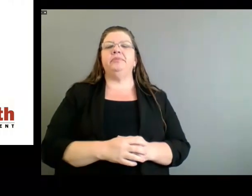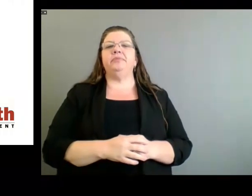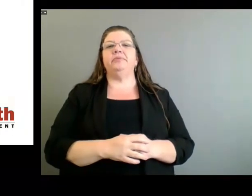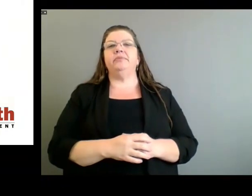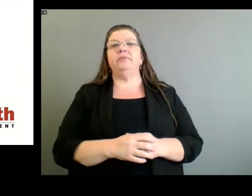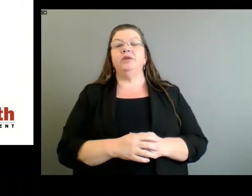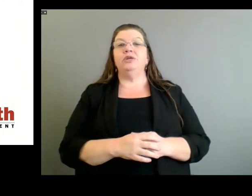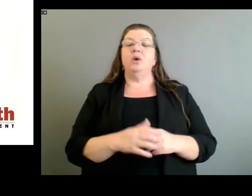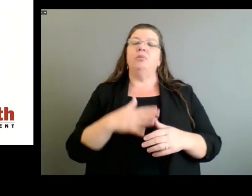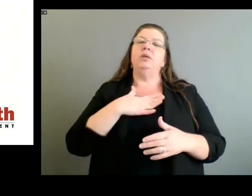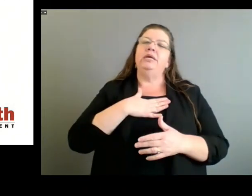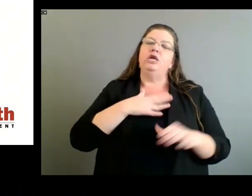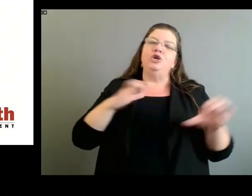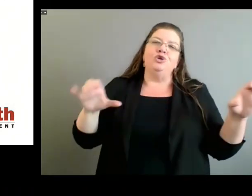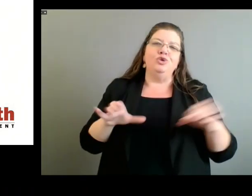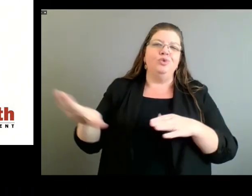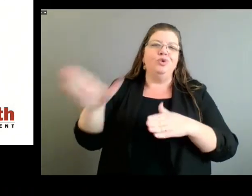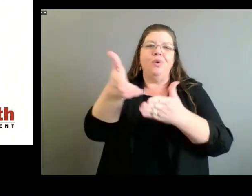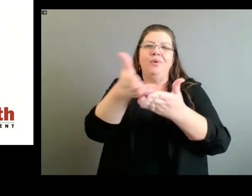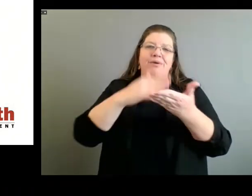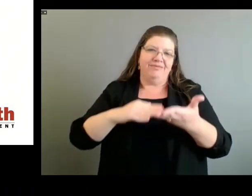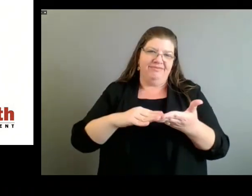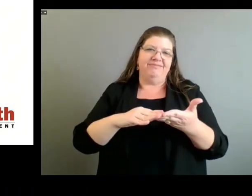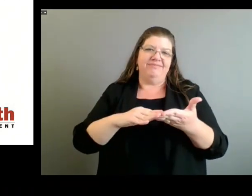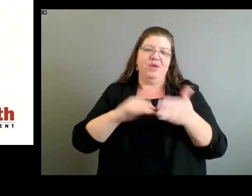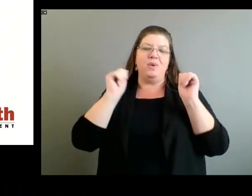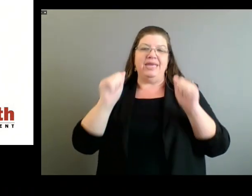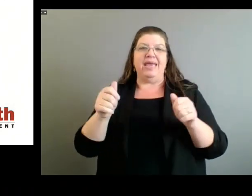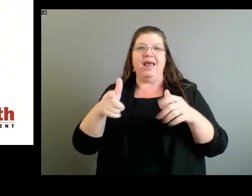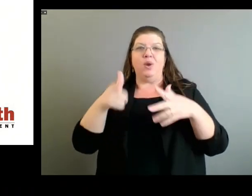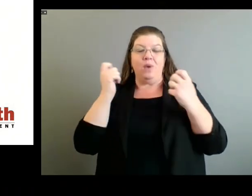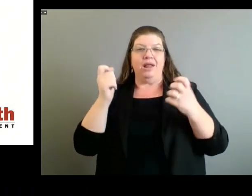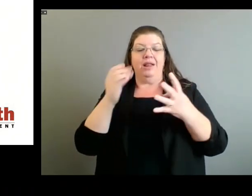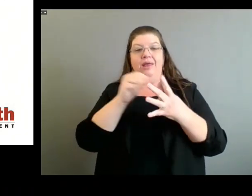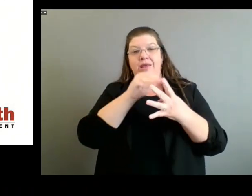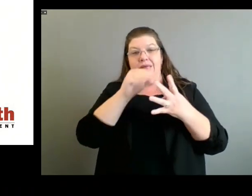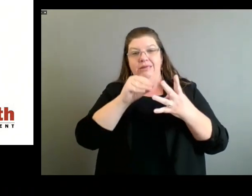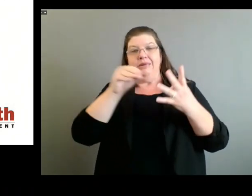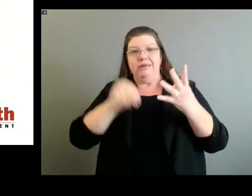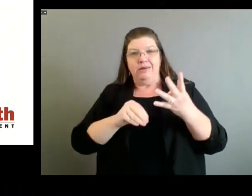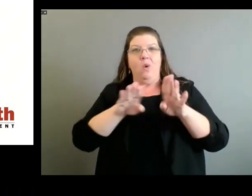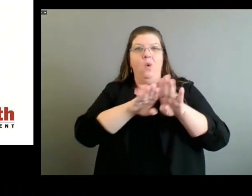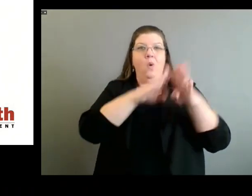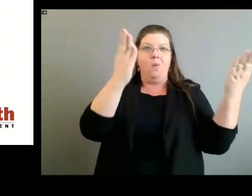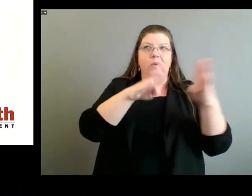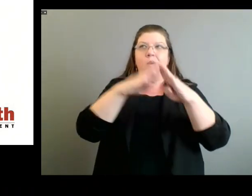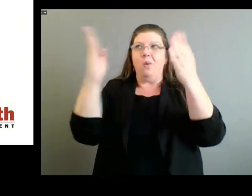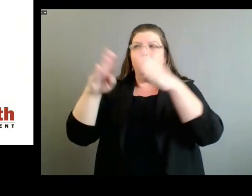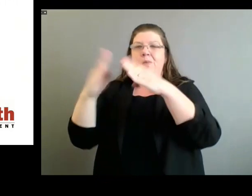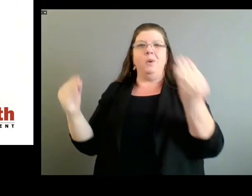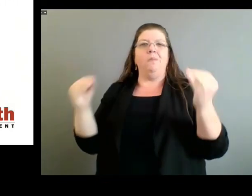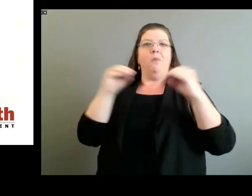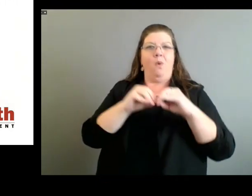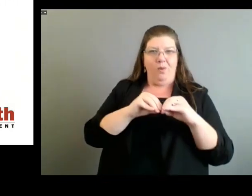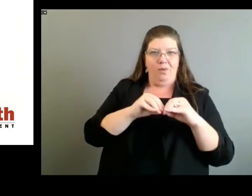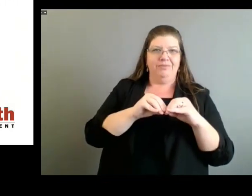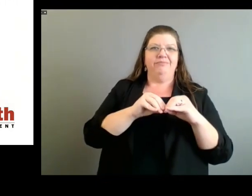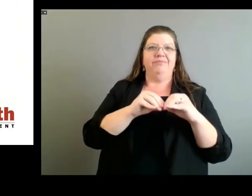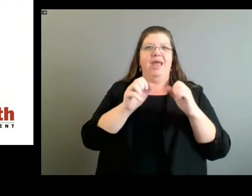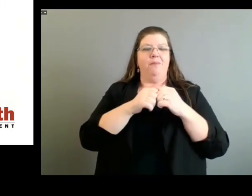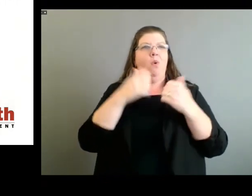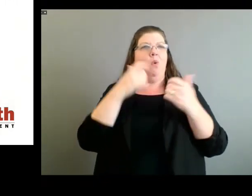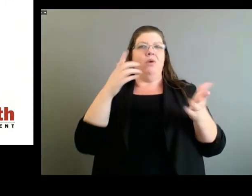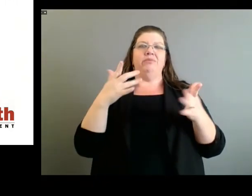So do your share so that we can quickly reopen additional sectors and in greater